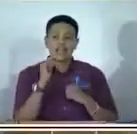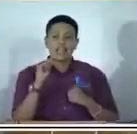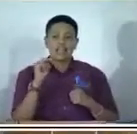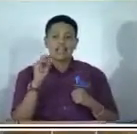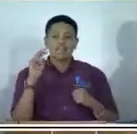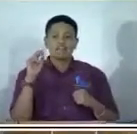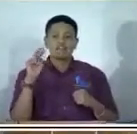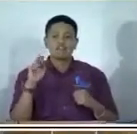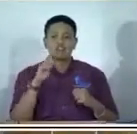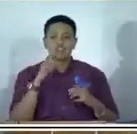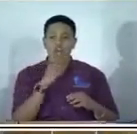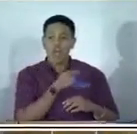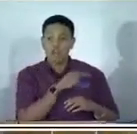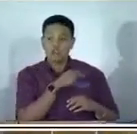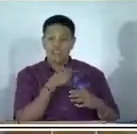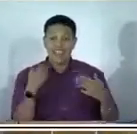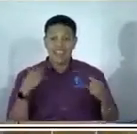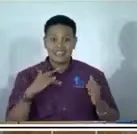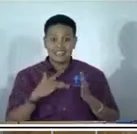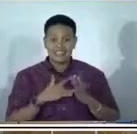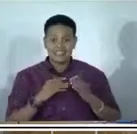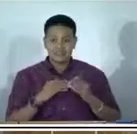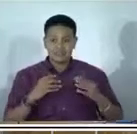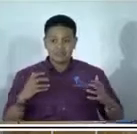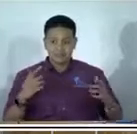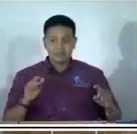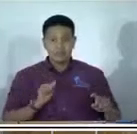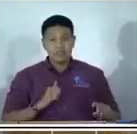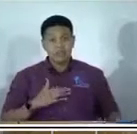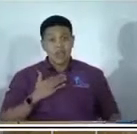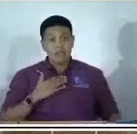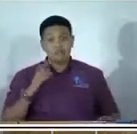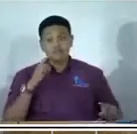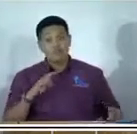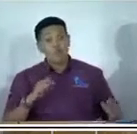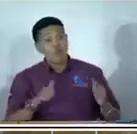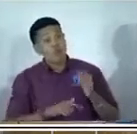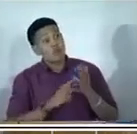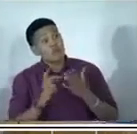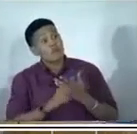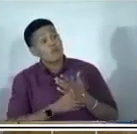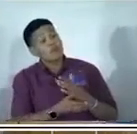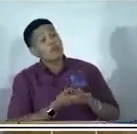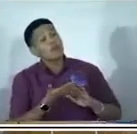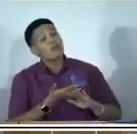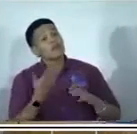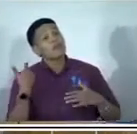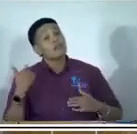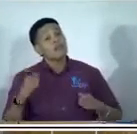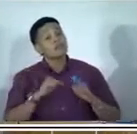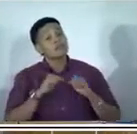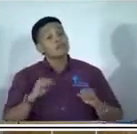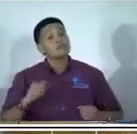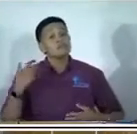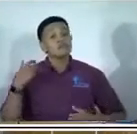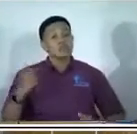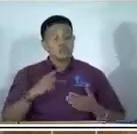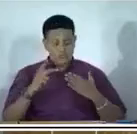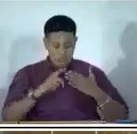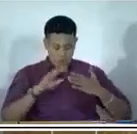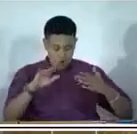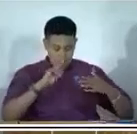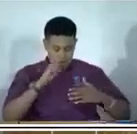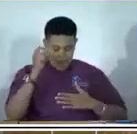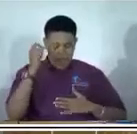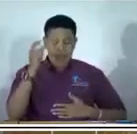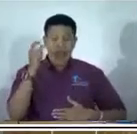health center build-out. I'm pleased to report, Madam Speaker, that under this program, which is the Health System Strengthening Program, 11